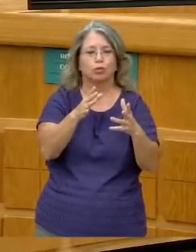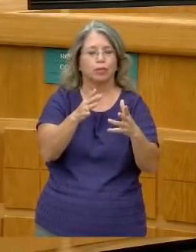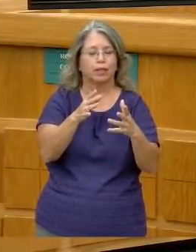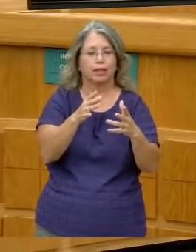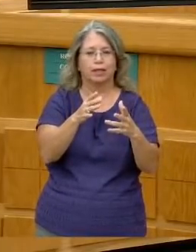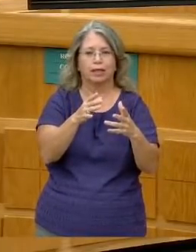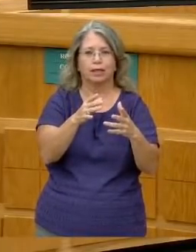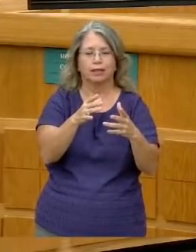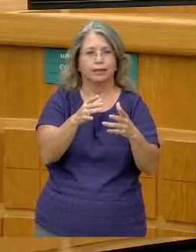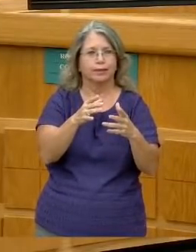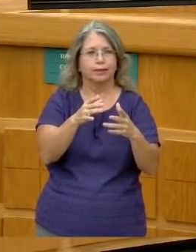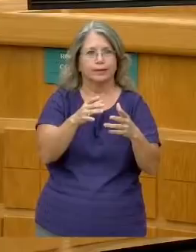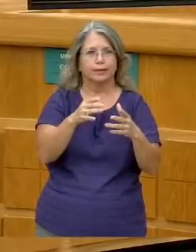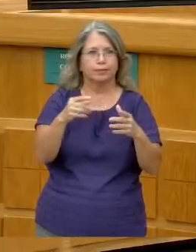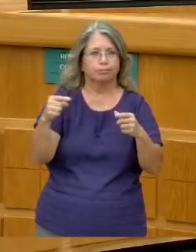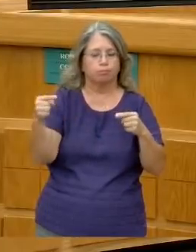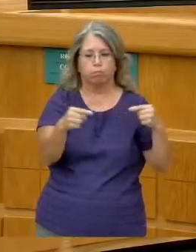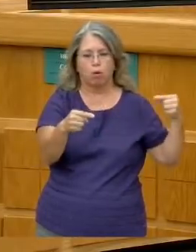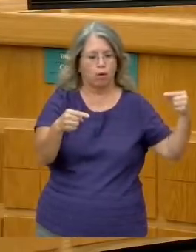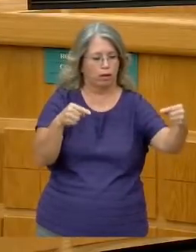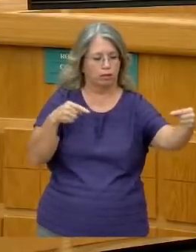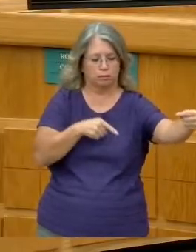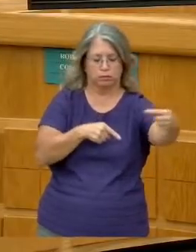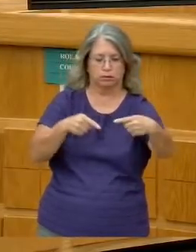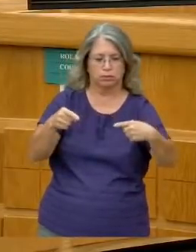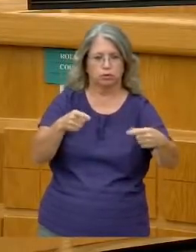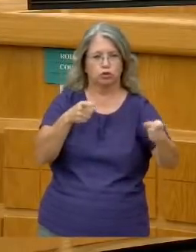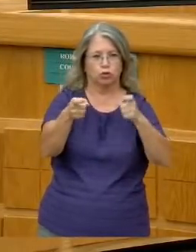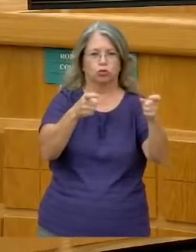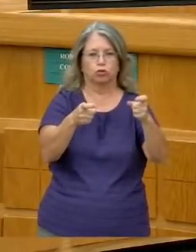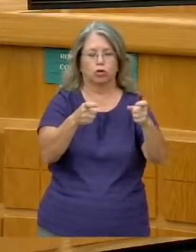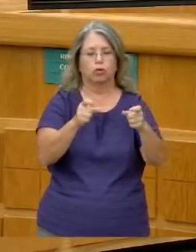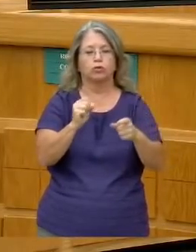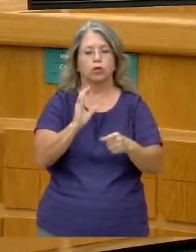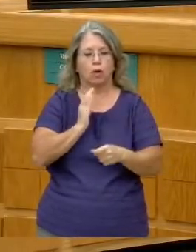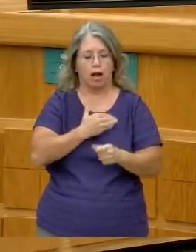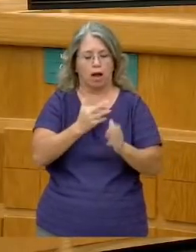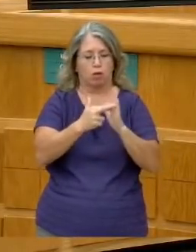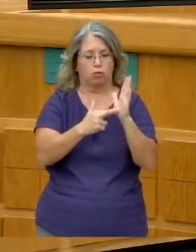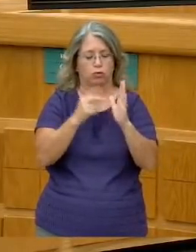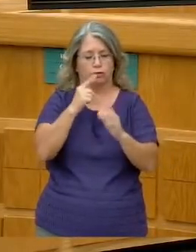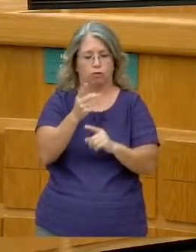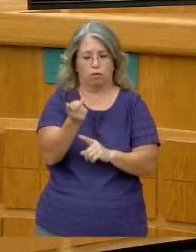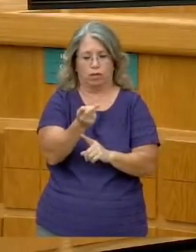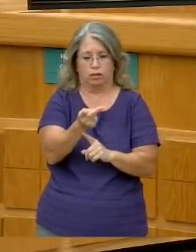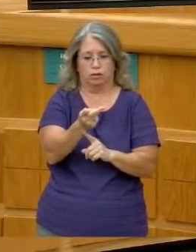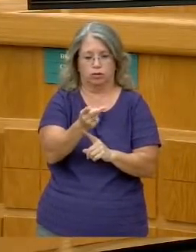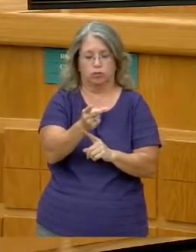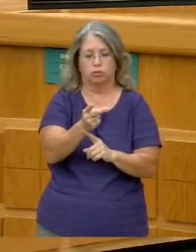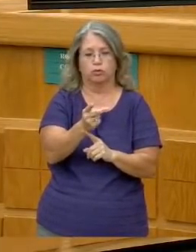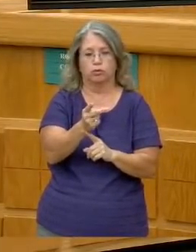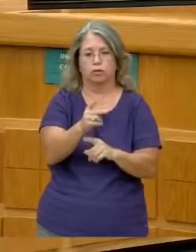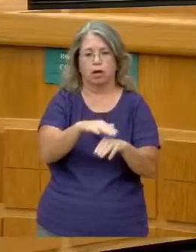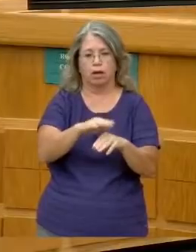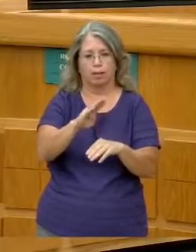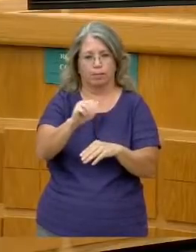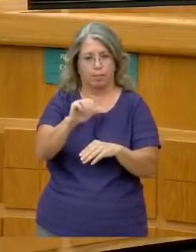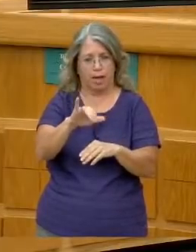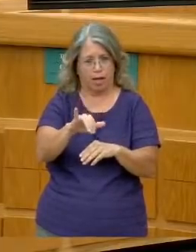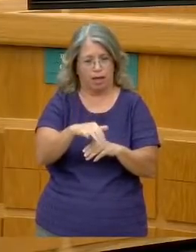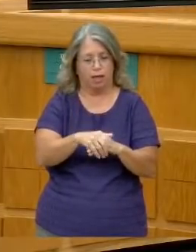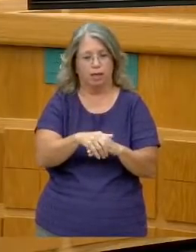control access. So our rules will state for these two beaches up here on the bay that